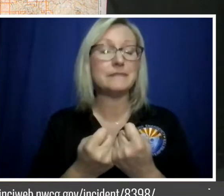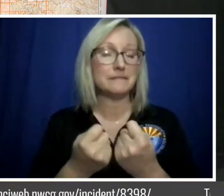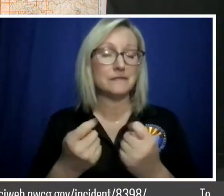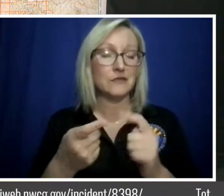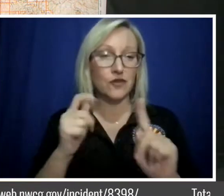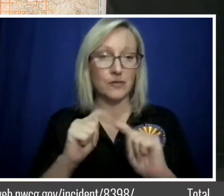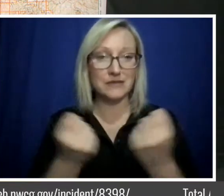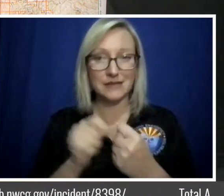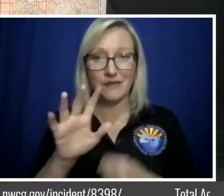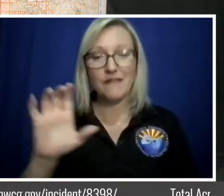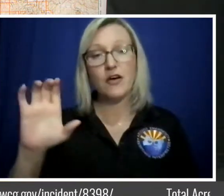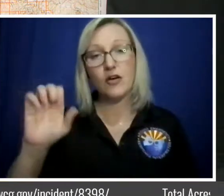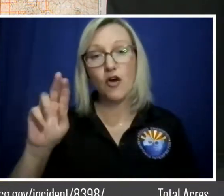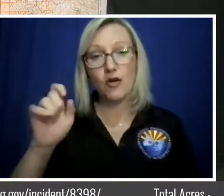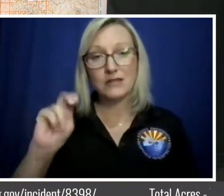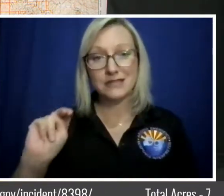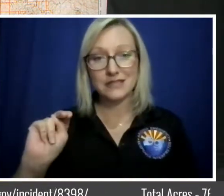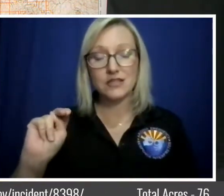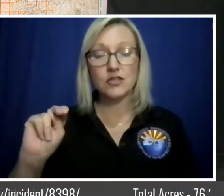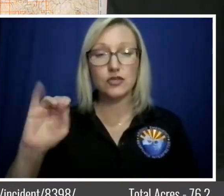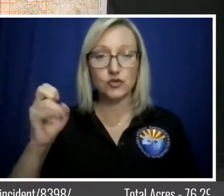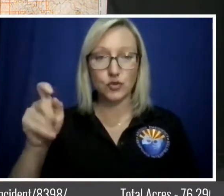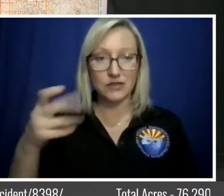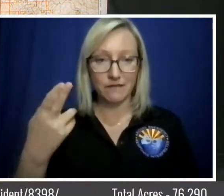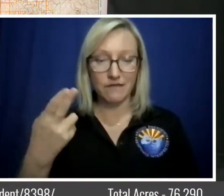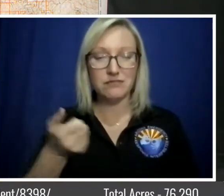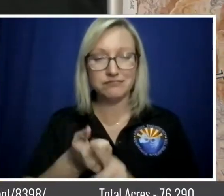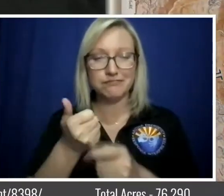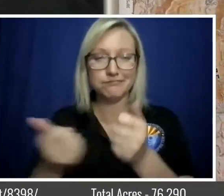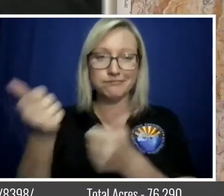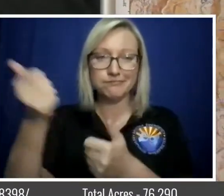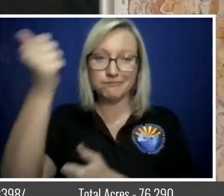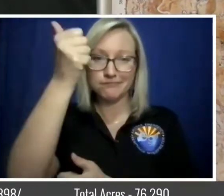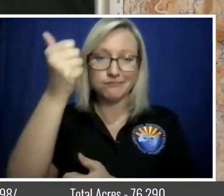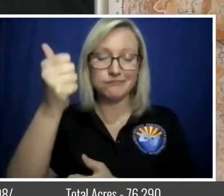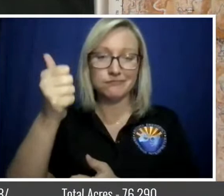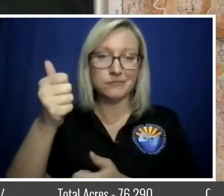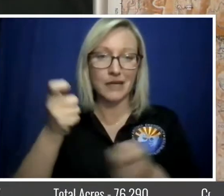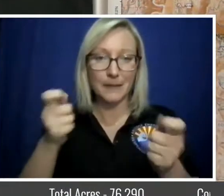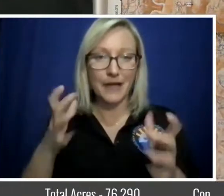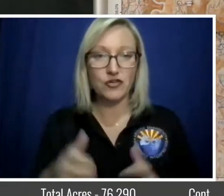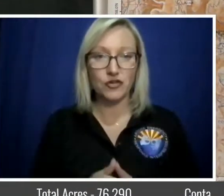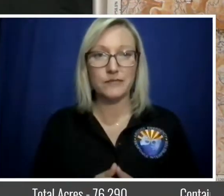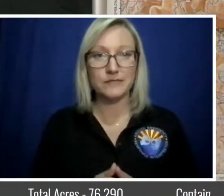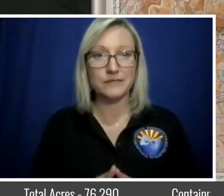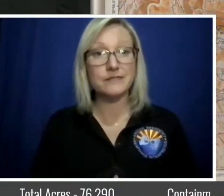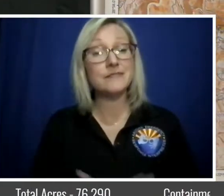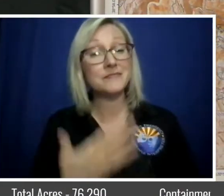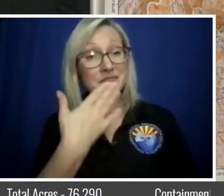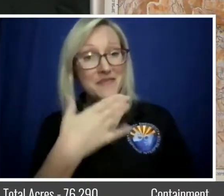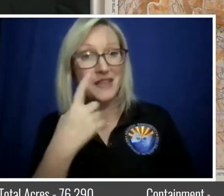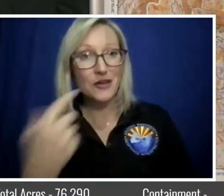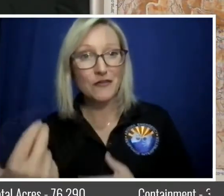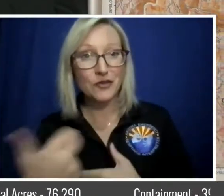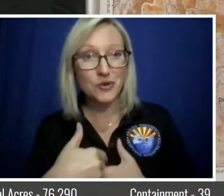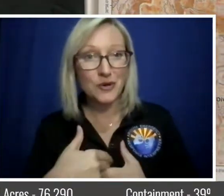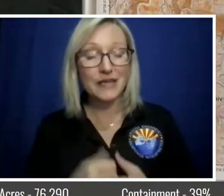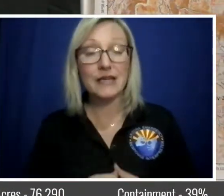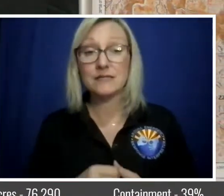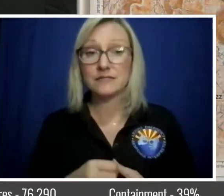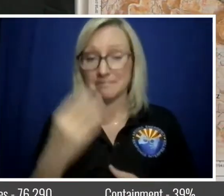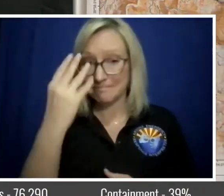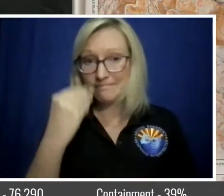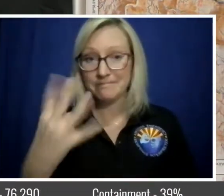Carlton Joseph. Good evening. Thanks for joining us. For First thing I'd like you to understand is that we remain in